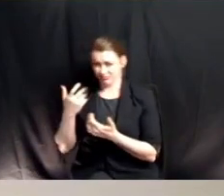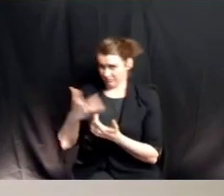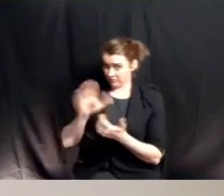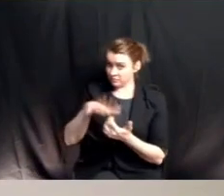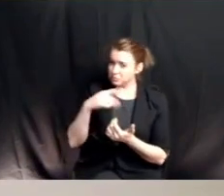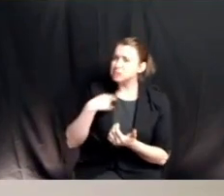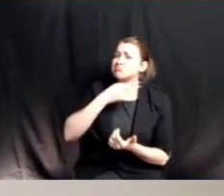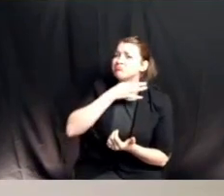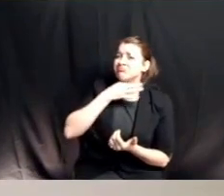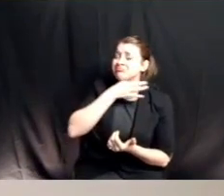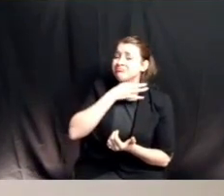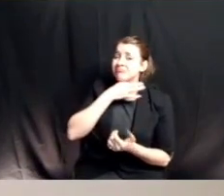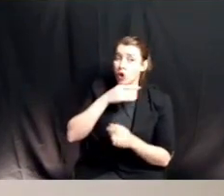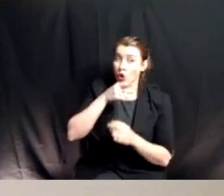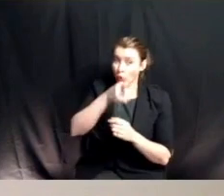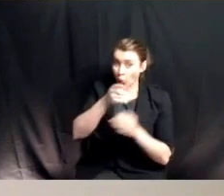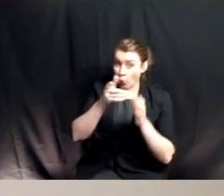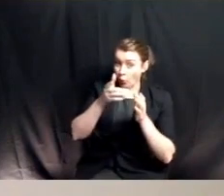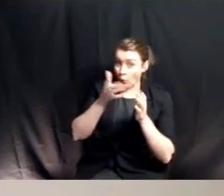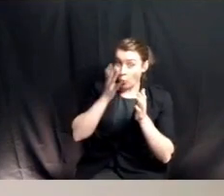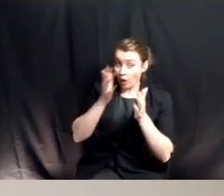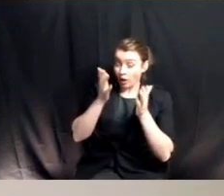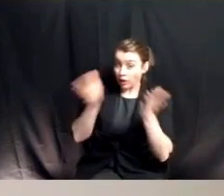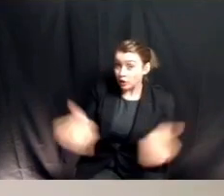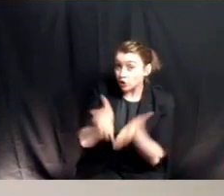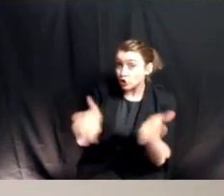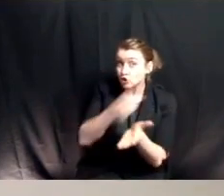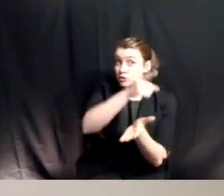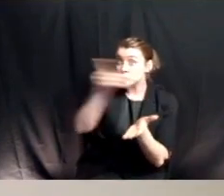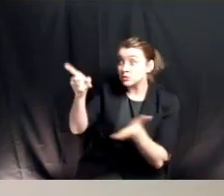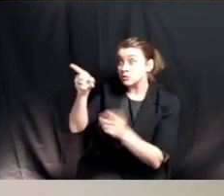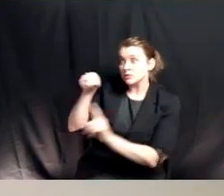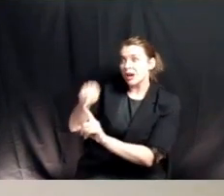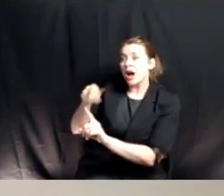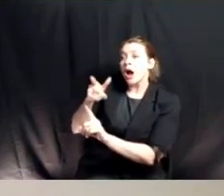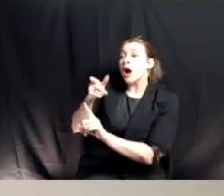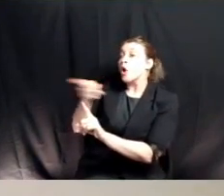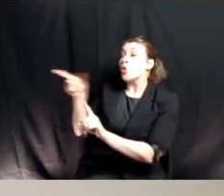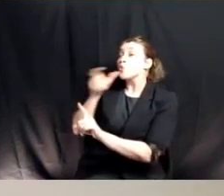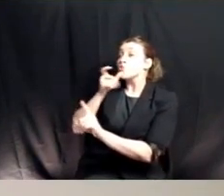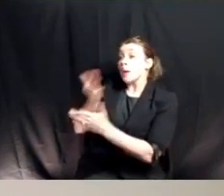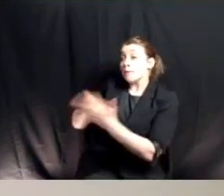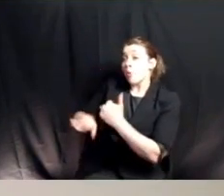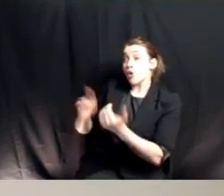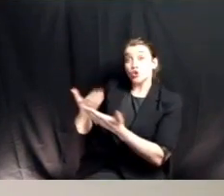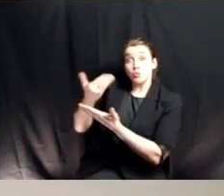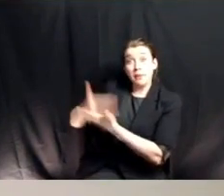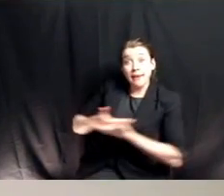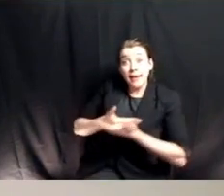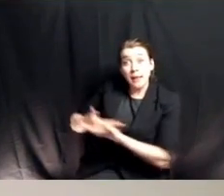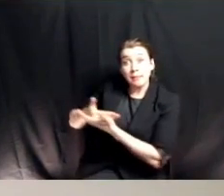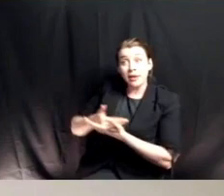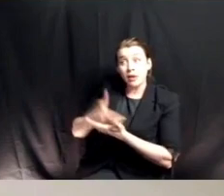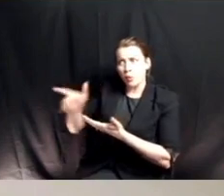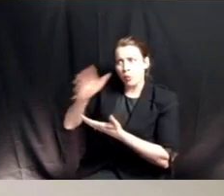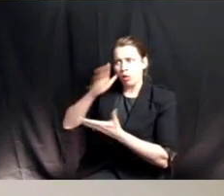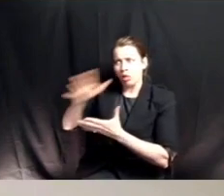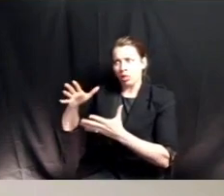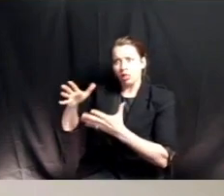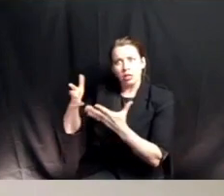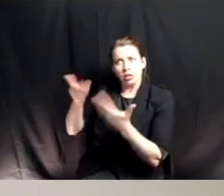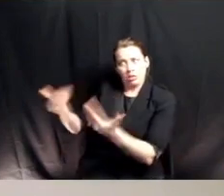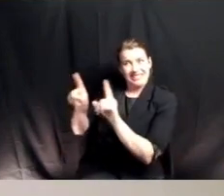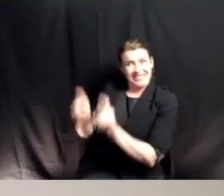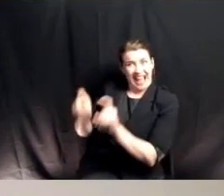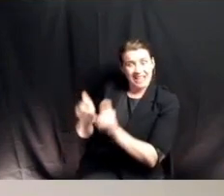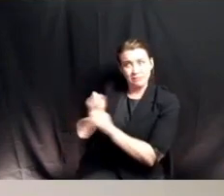expectant mothers not only be tested, but provided care if they're found positive? I think I'd like to turn that over to Dr. Ezike. Before I